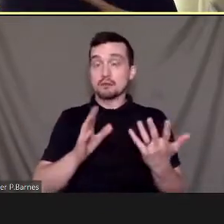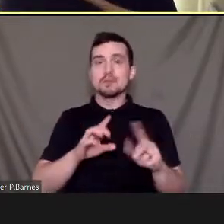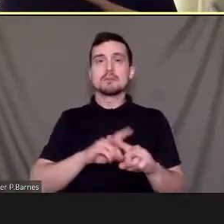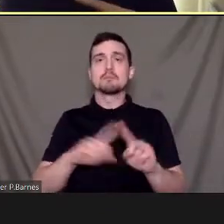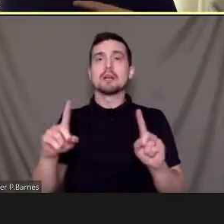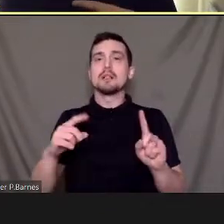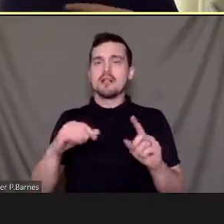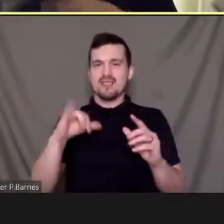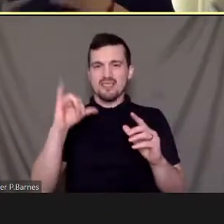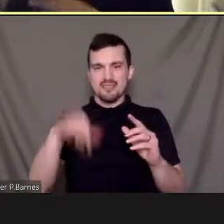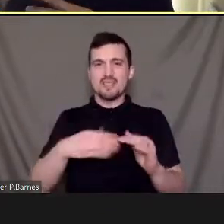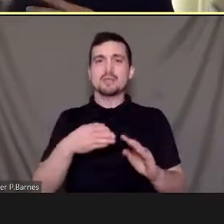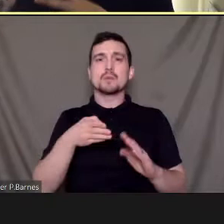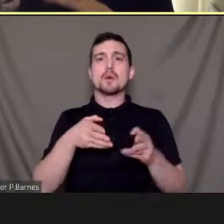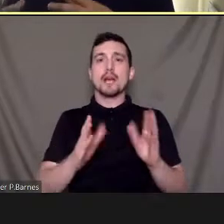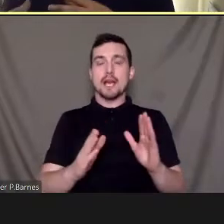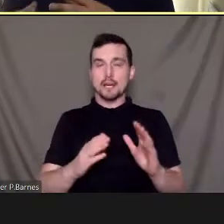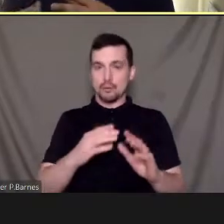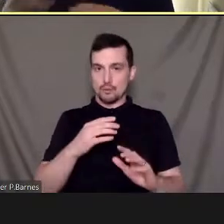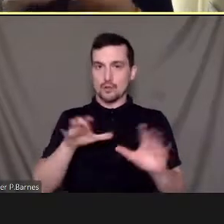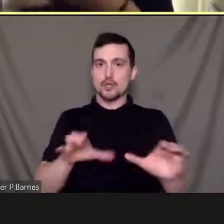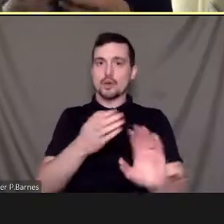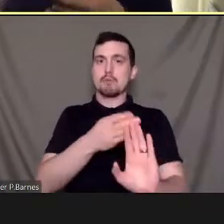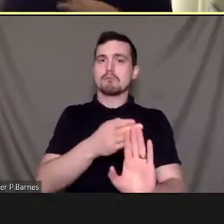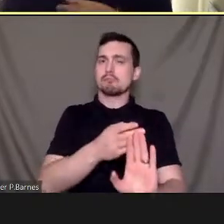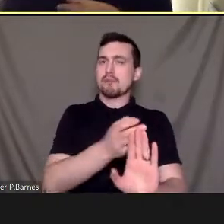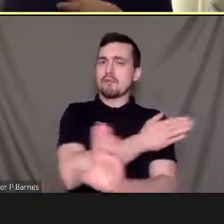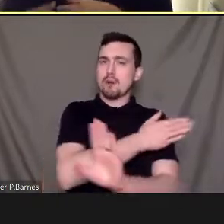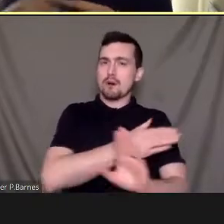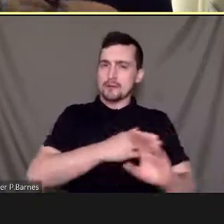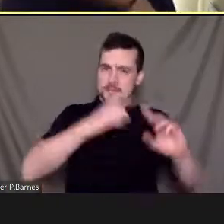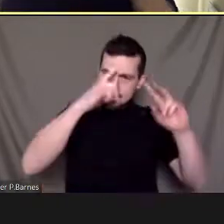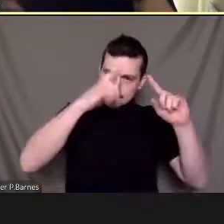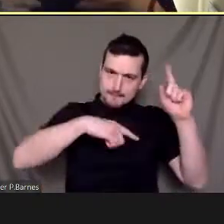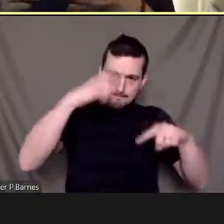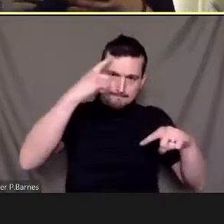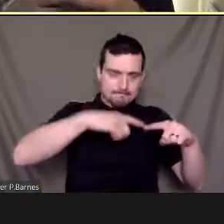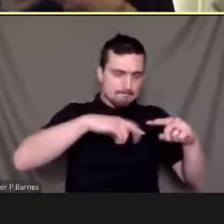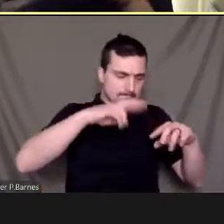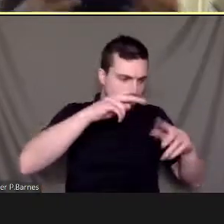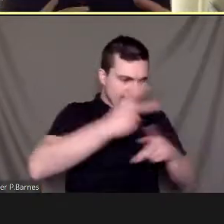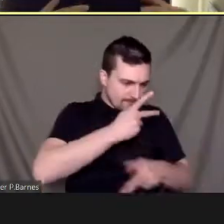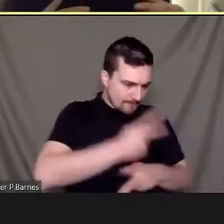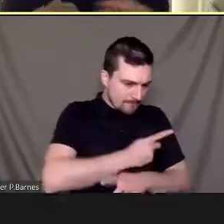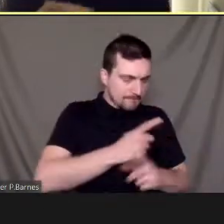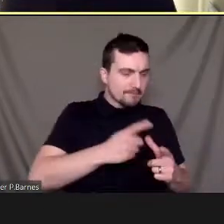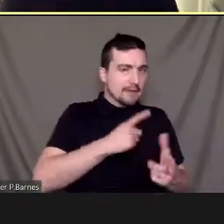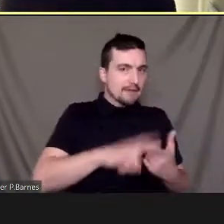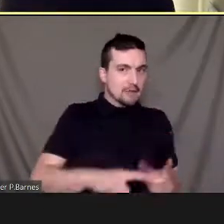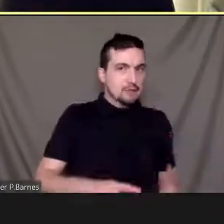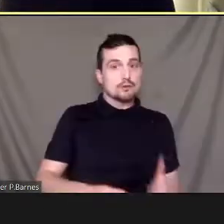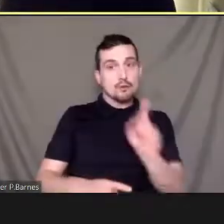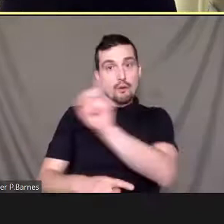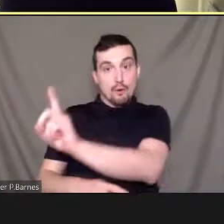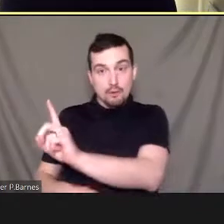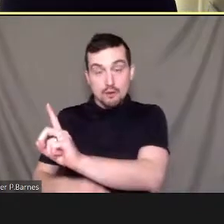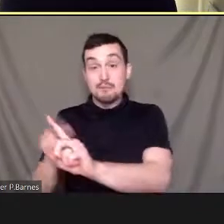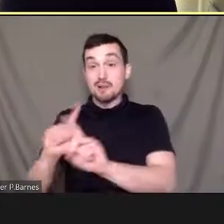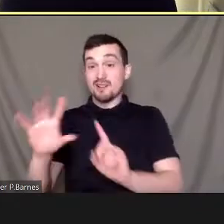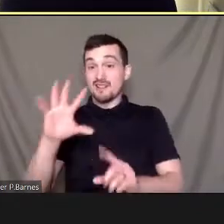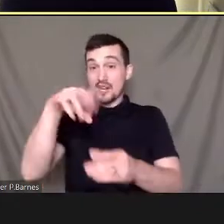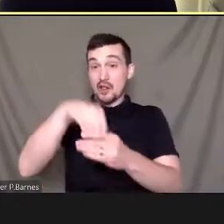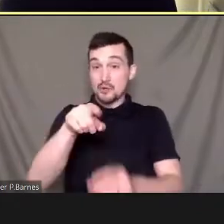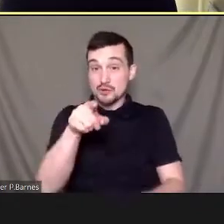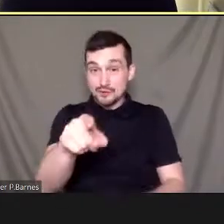no, like, we're going to do this and we're going to do this together, but that includes you. And